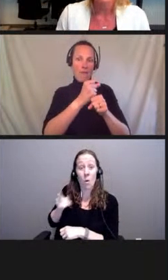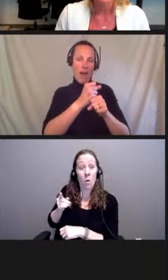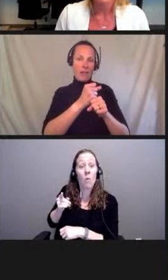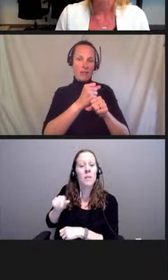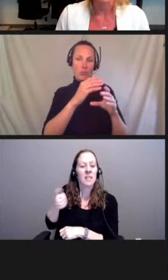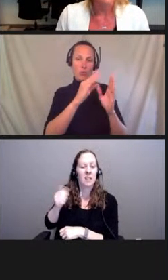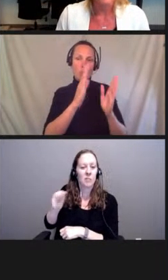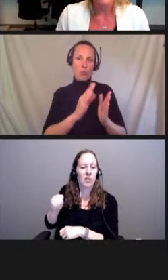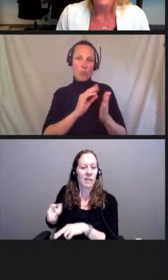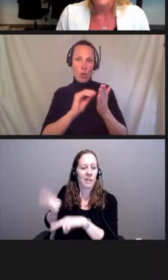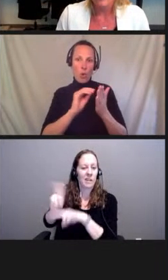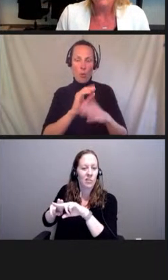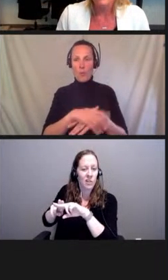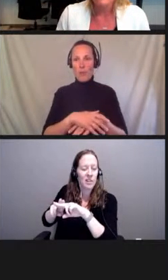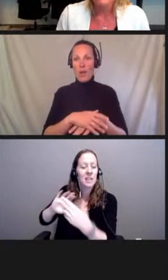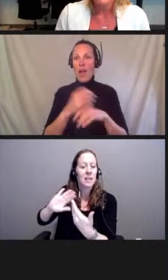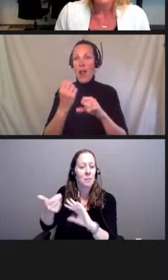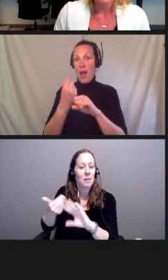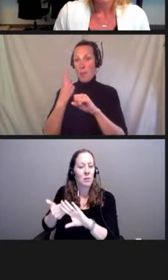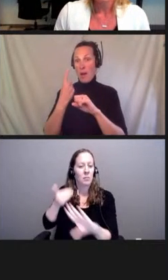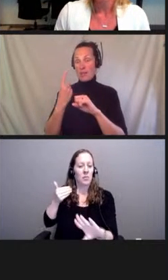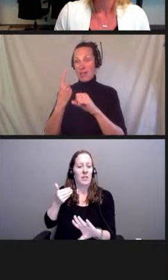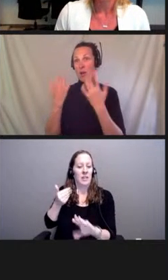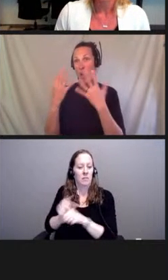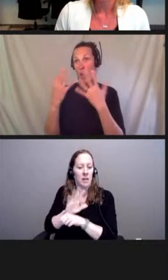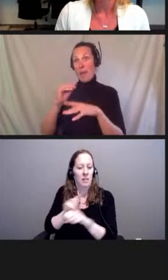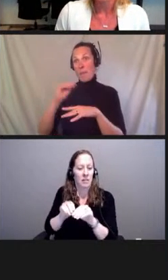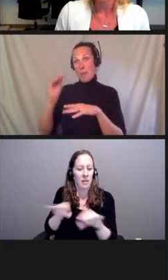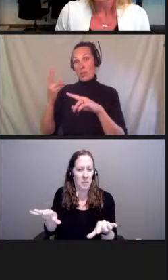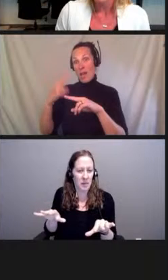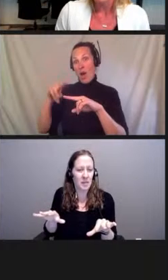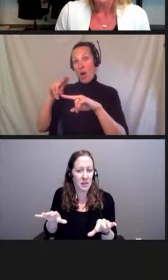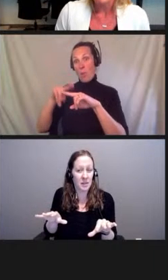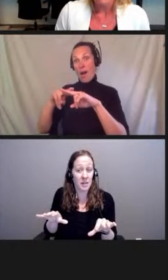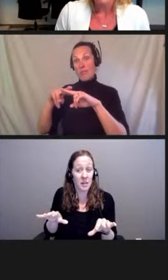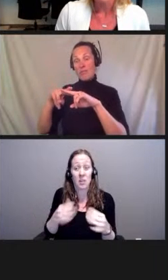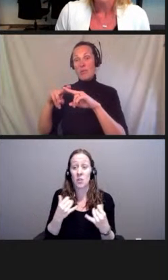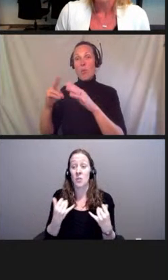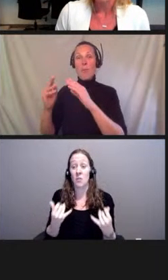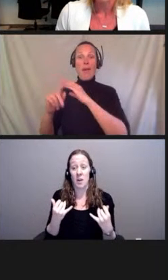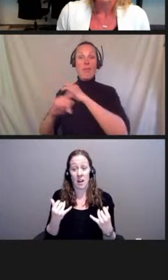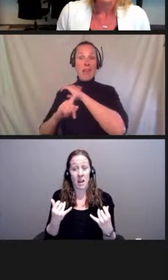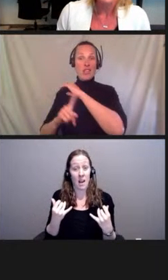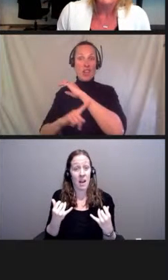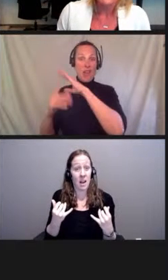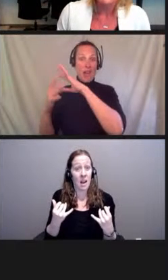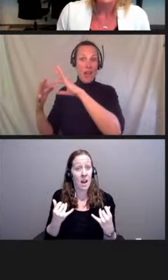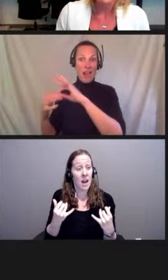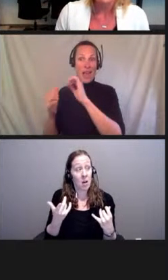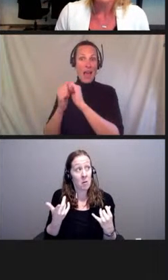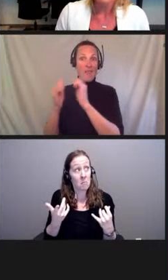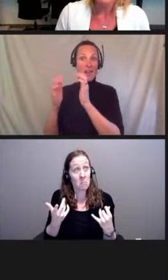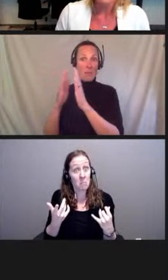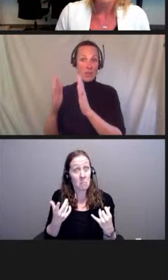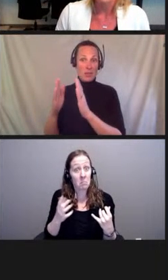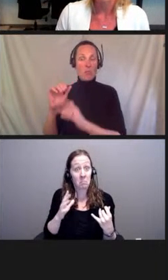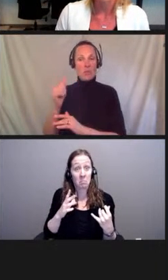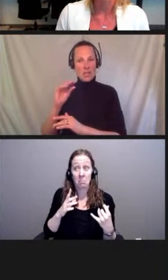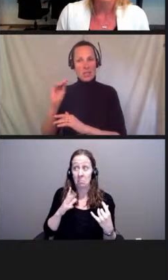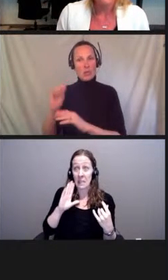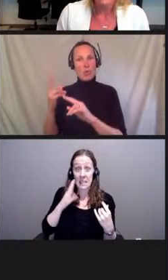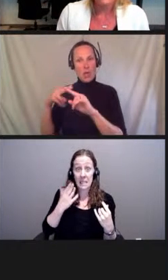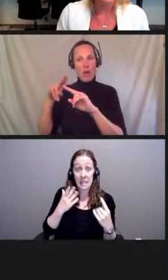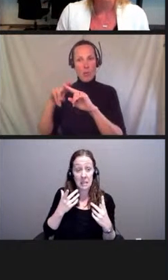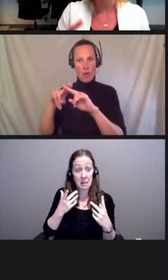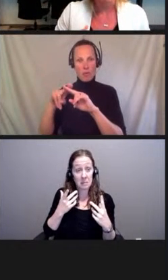comparison to before the pandemic. And it's unclear at this time if these trends are experienced today, if they're